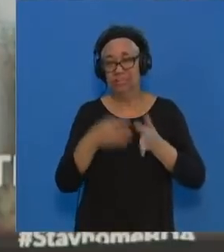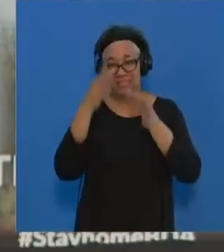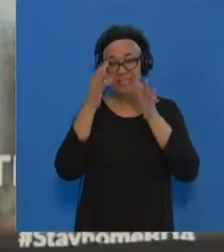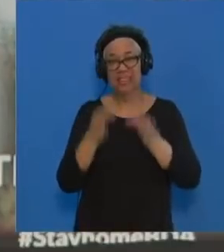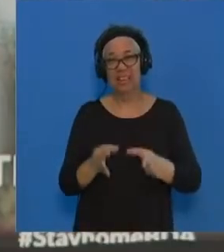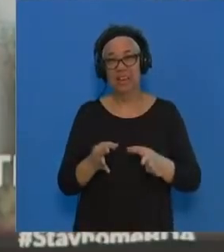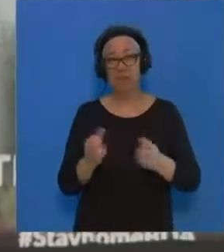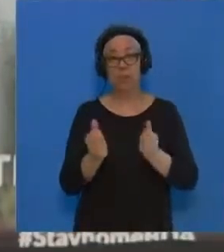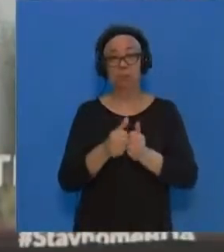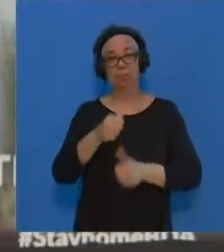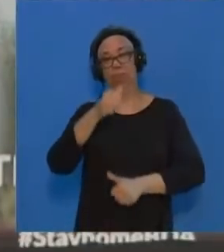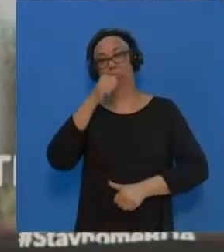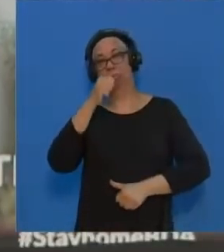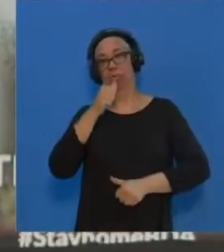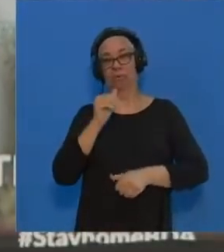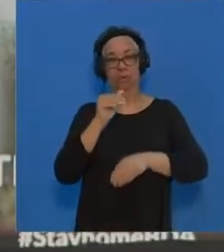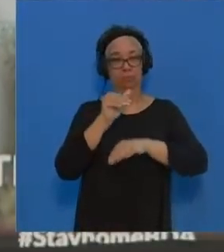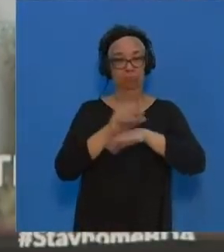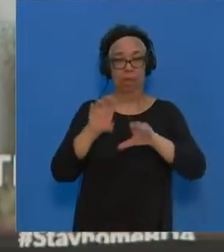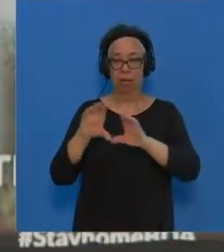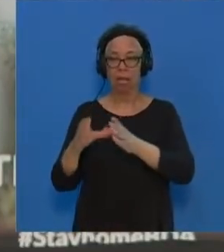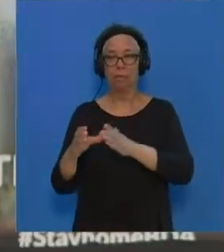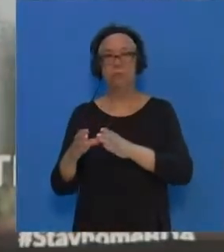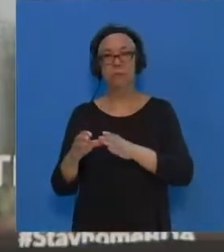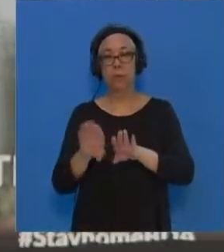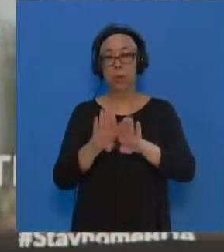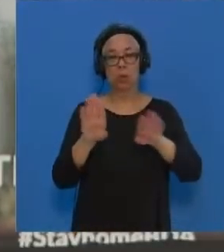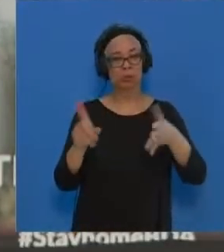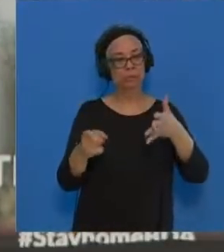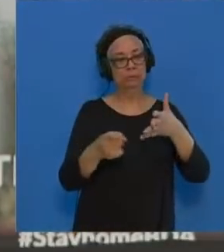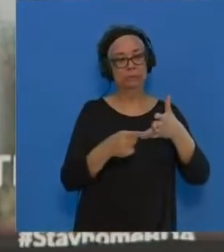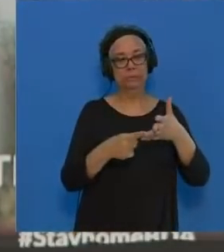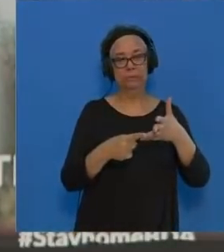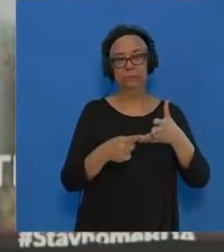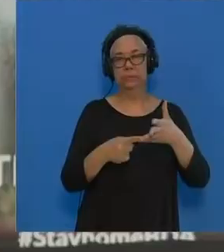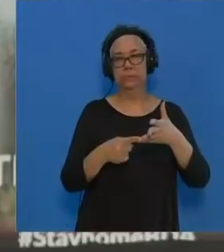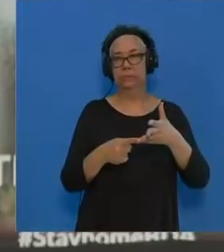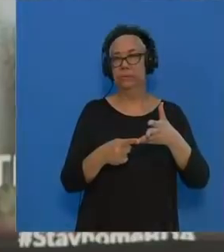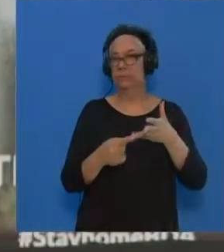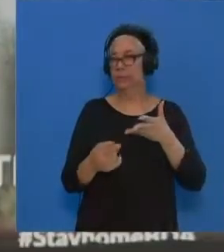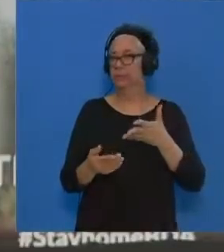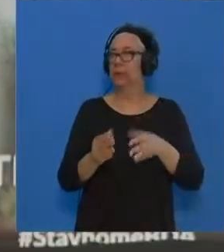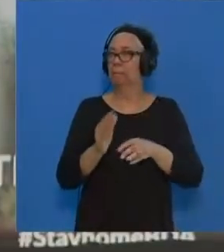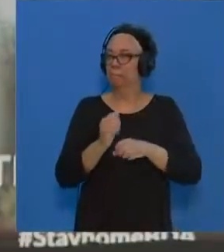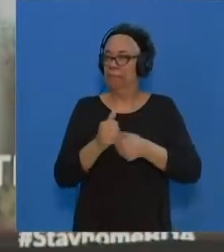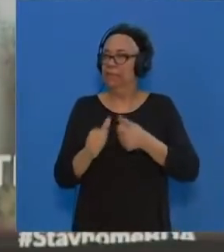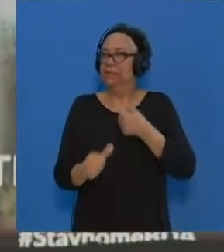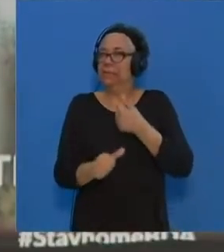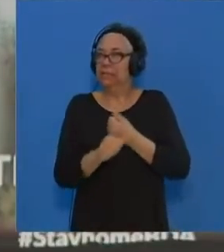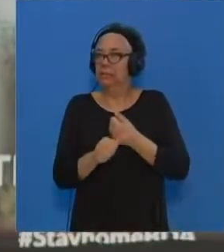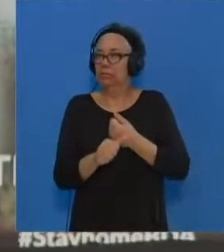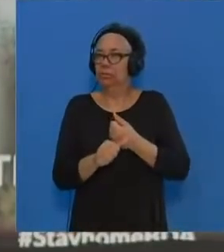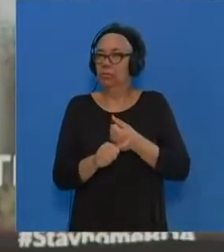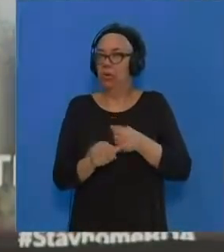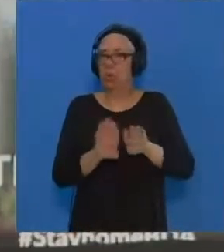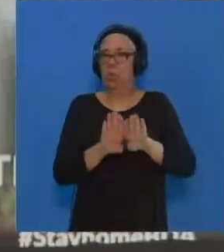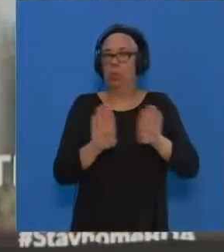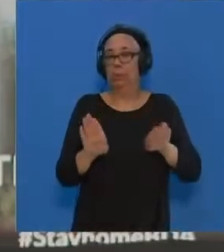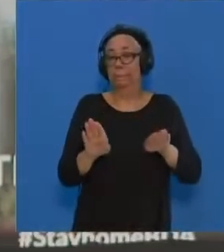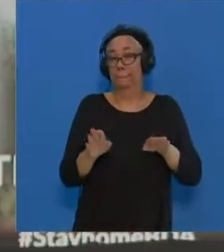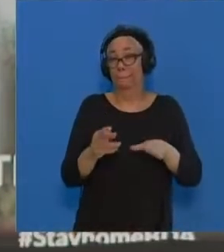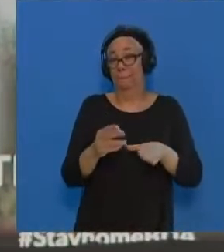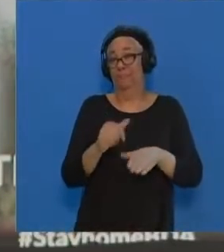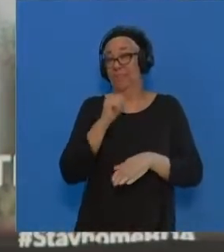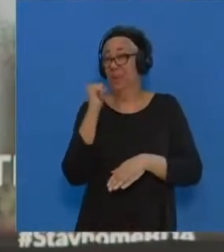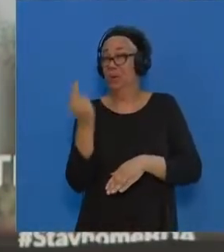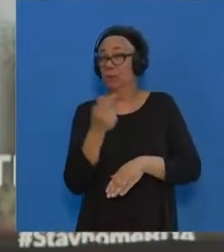of bars and nightclubs at the commencement of phase 4, it would possibly be dangerous to open up not only bars and nightclubs, but